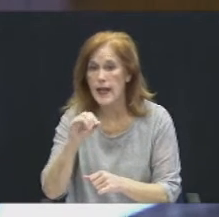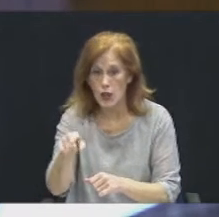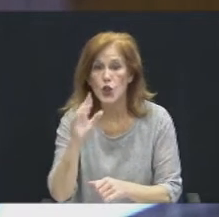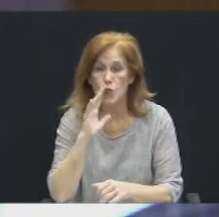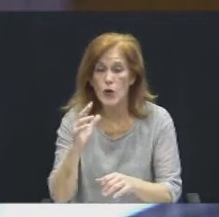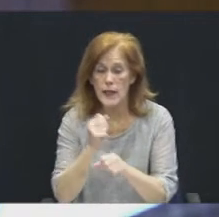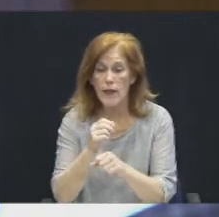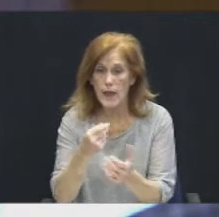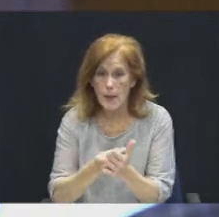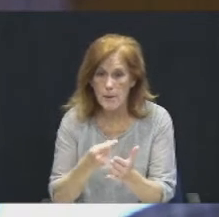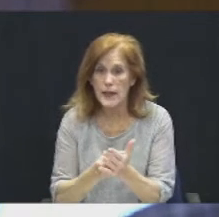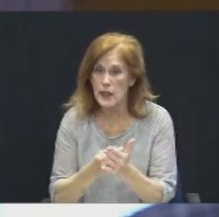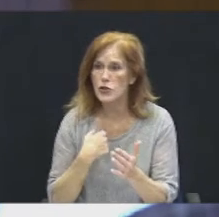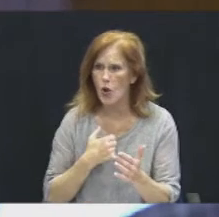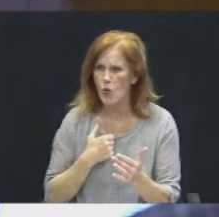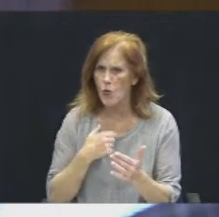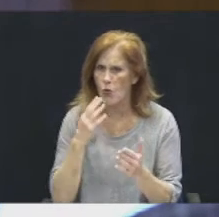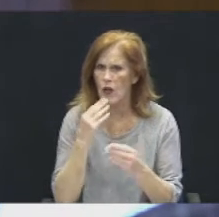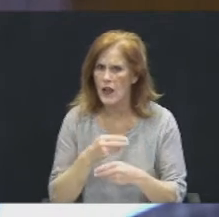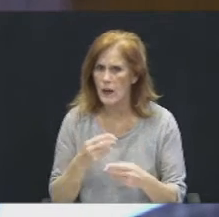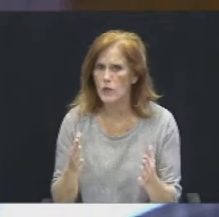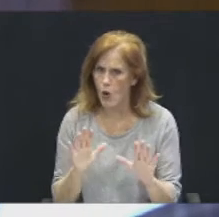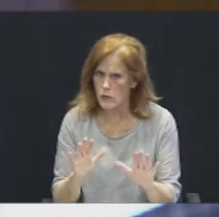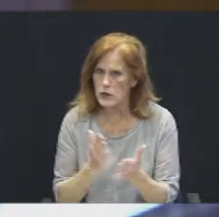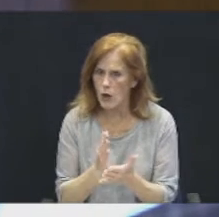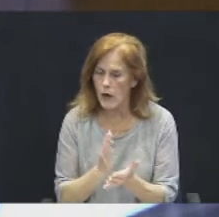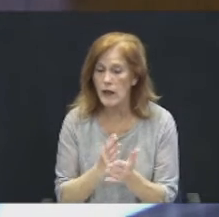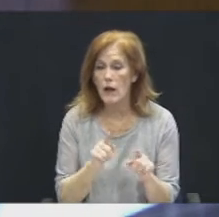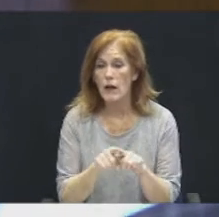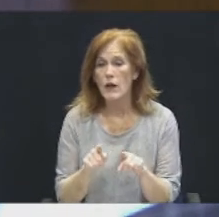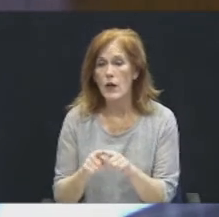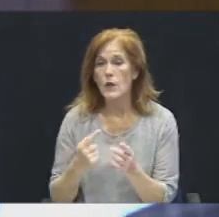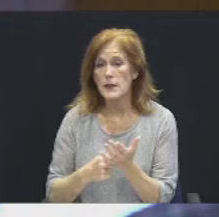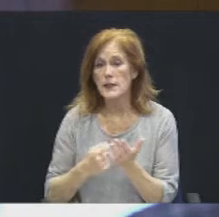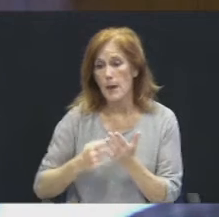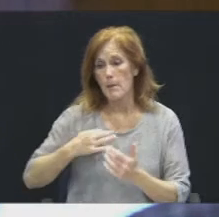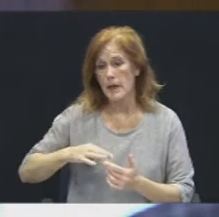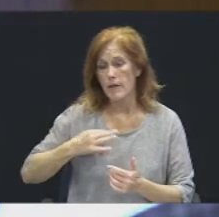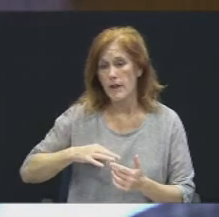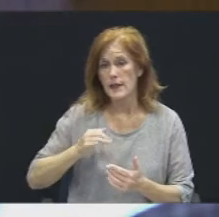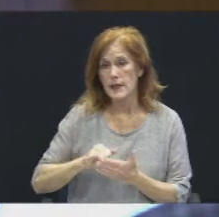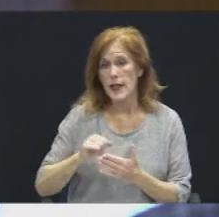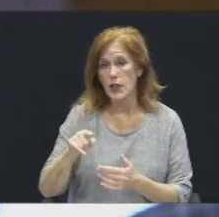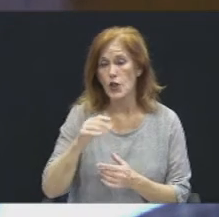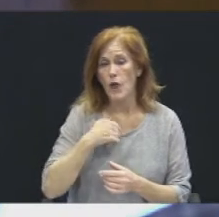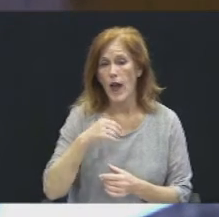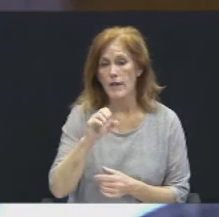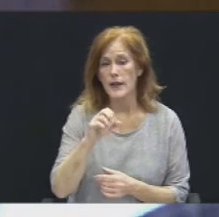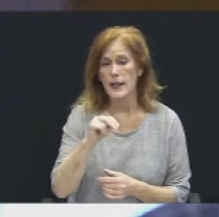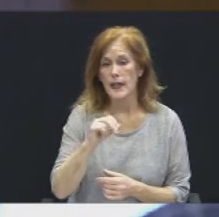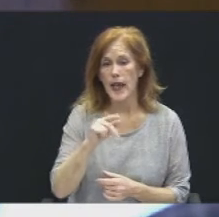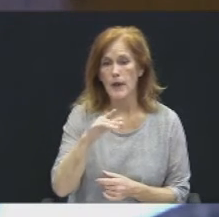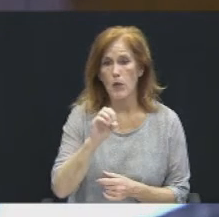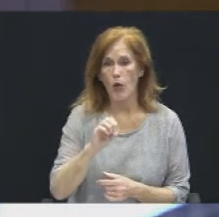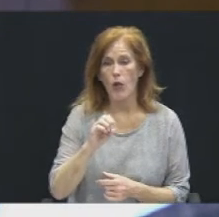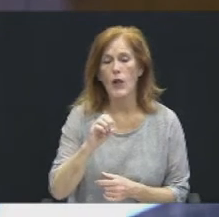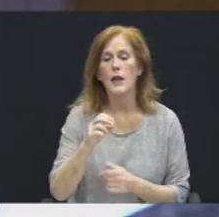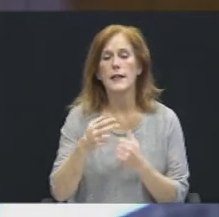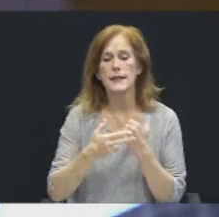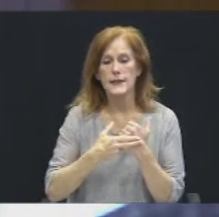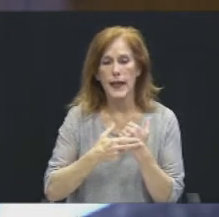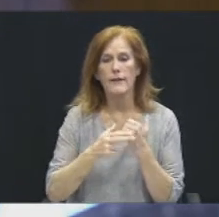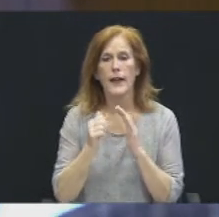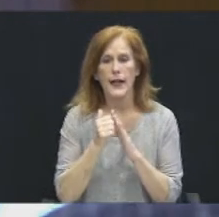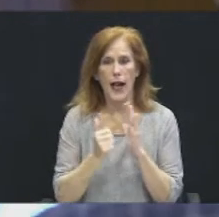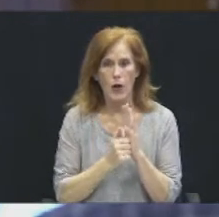this. And we also discussed the benefits of making sure that you have an Enable savings account. Yes. To be able to put